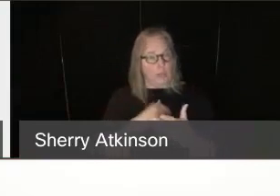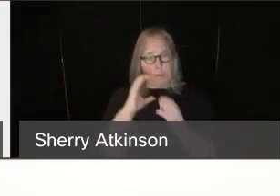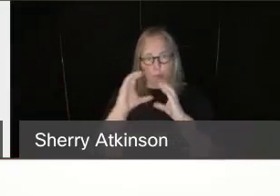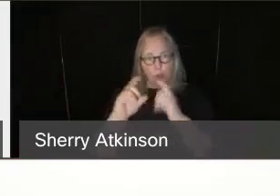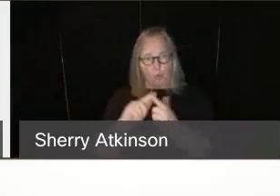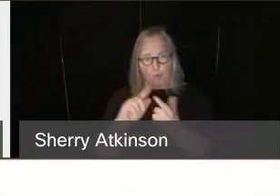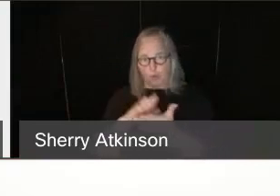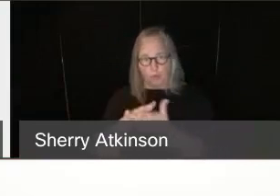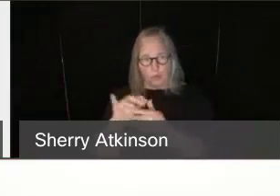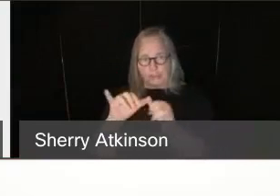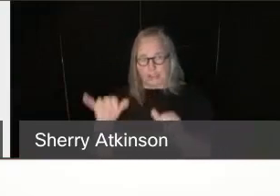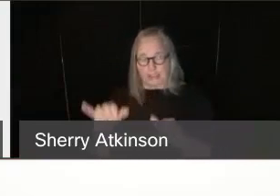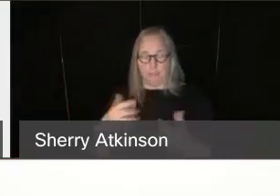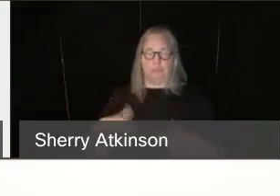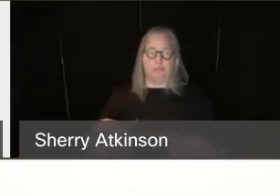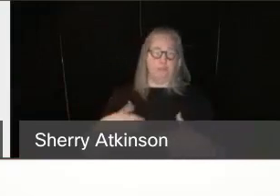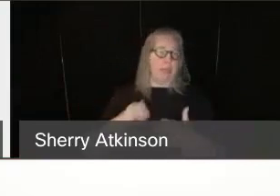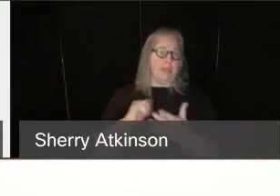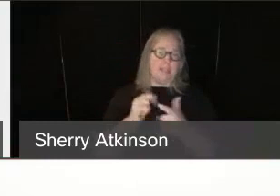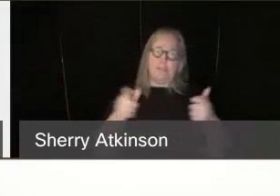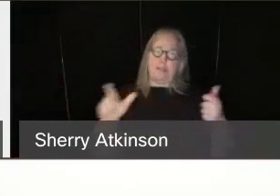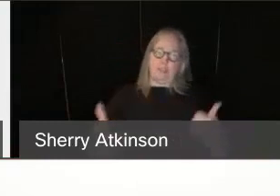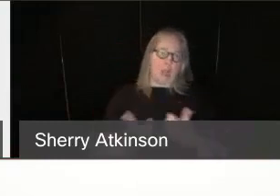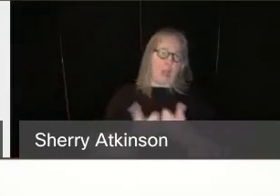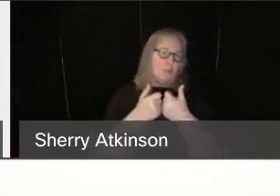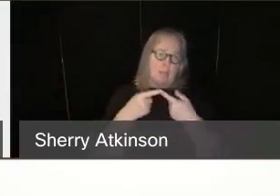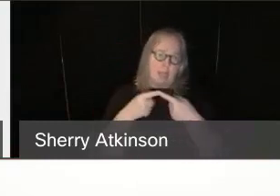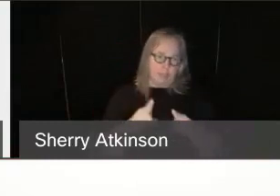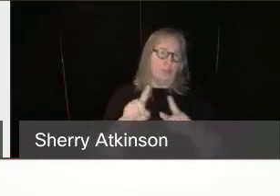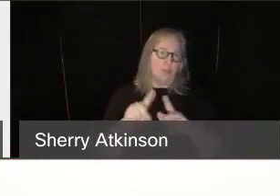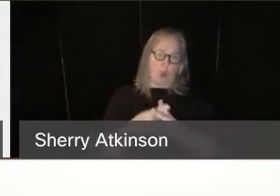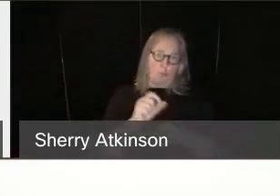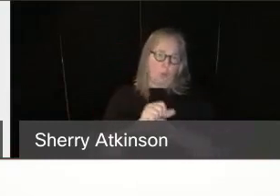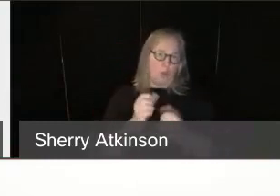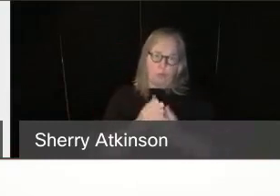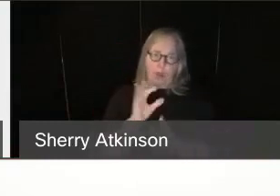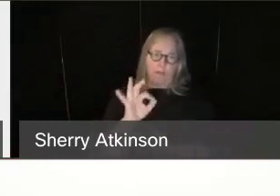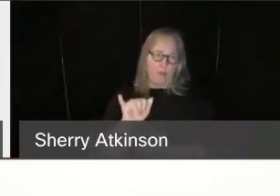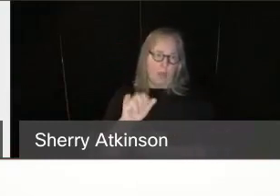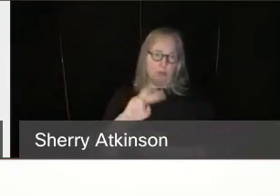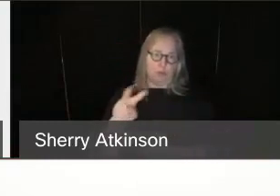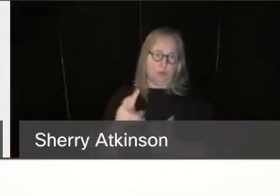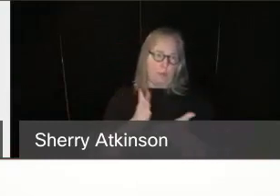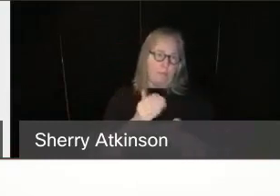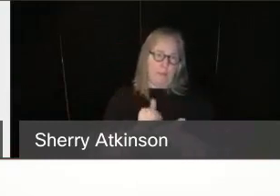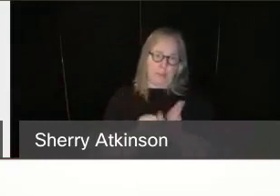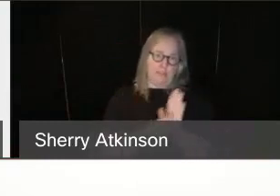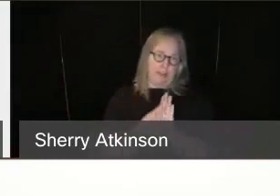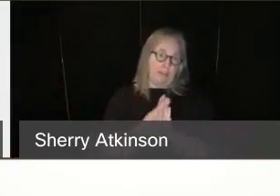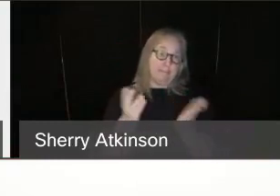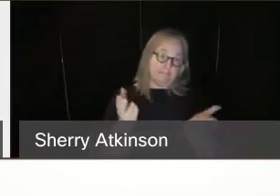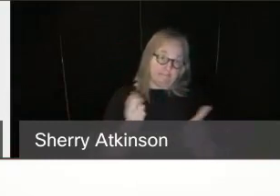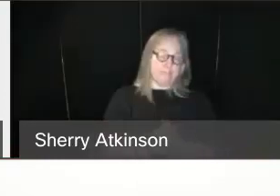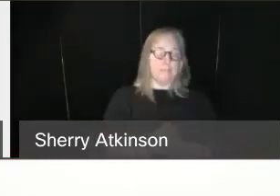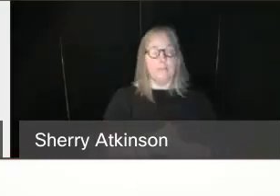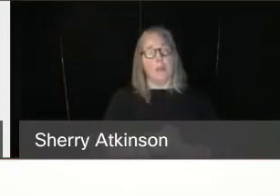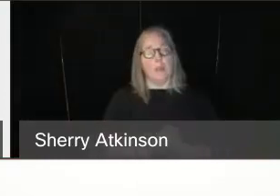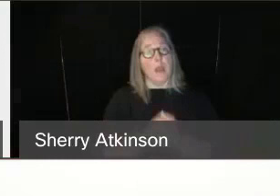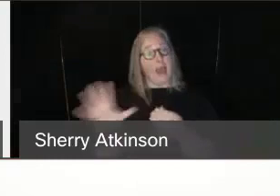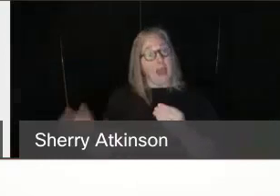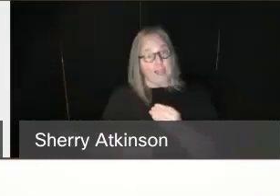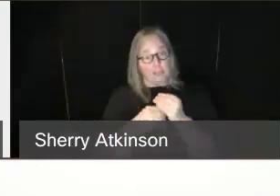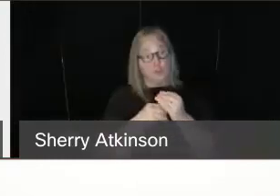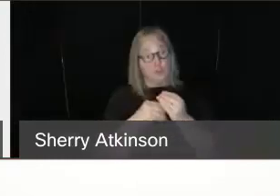big challenge as we start working through the FY22 budget development. In addition to the